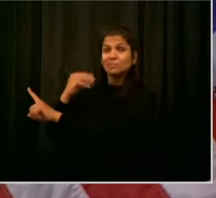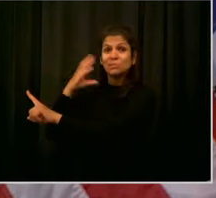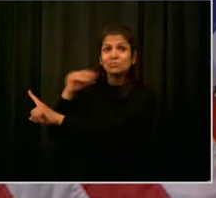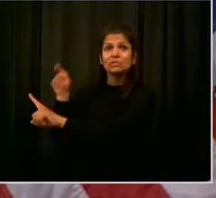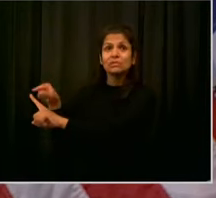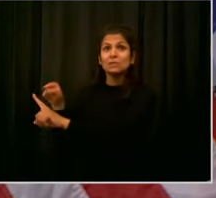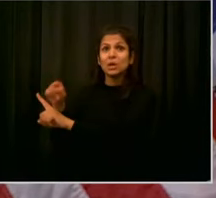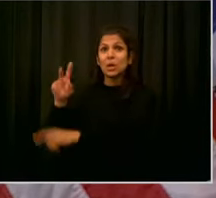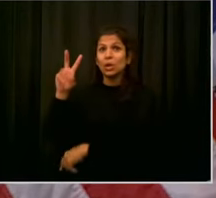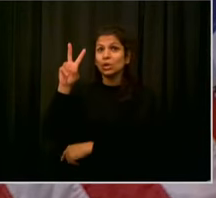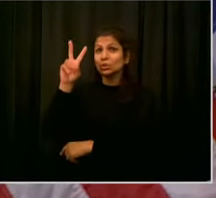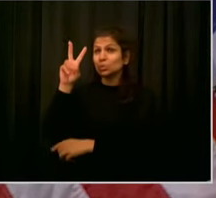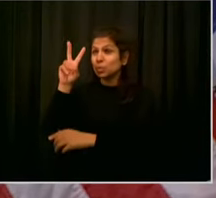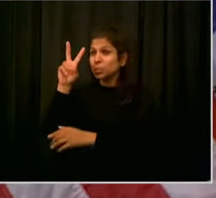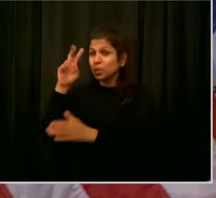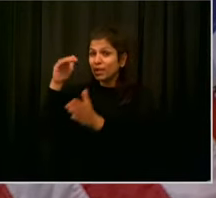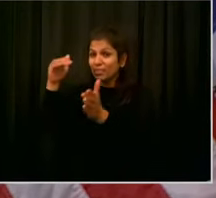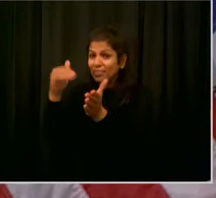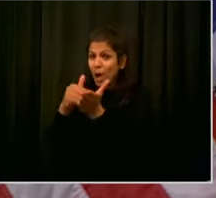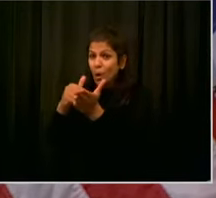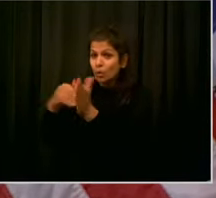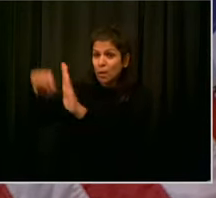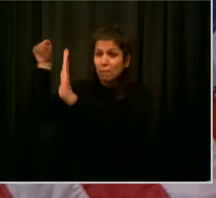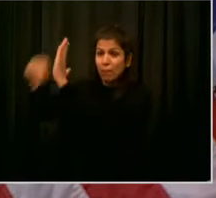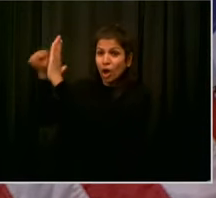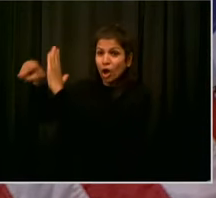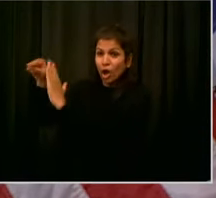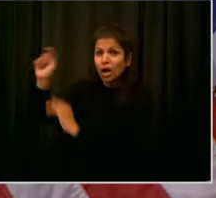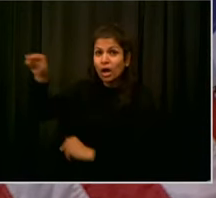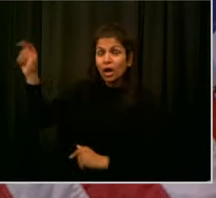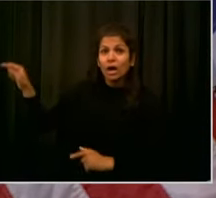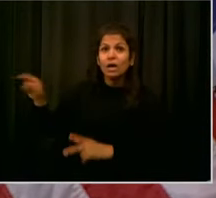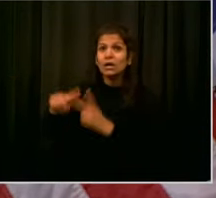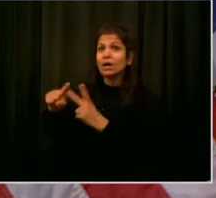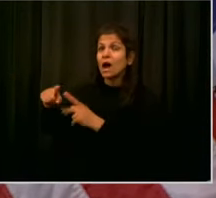around then, at a point where the city was so violent,